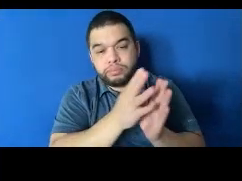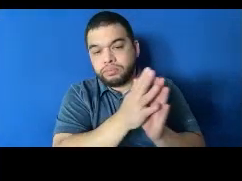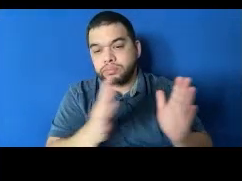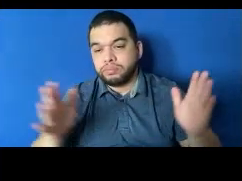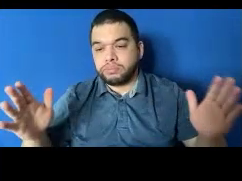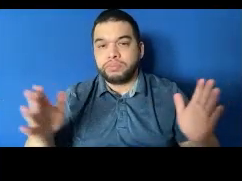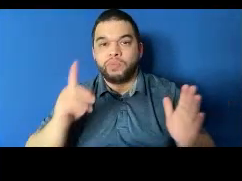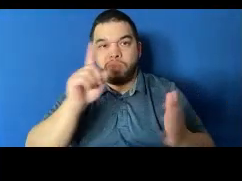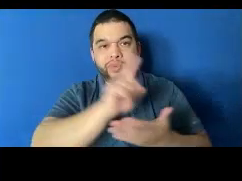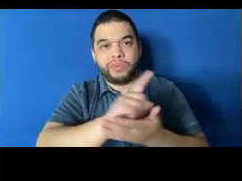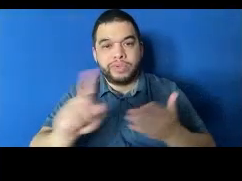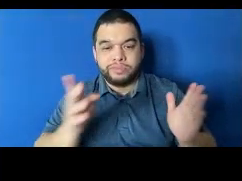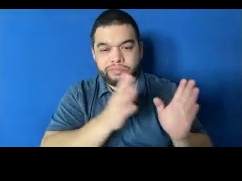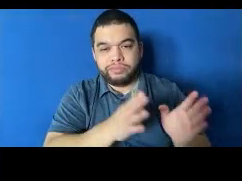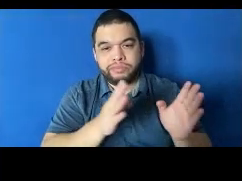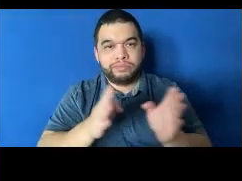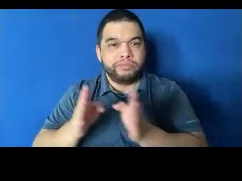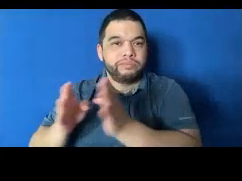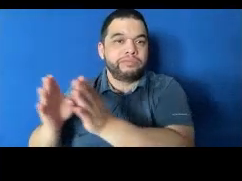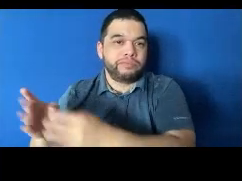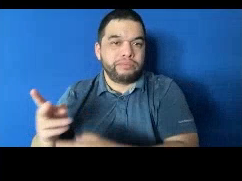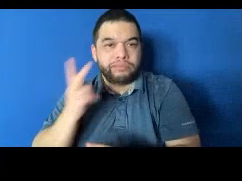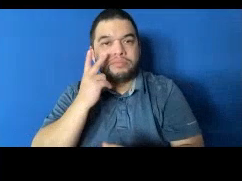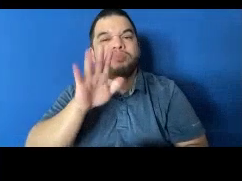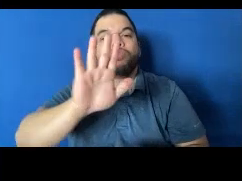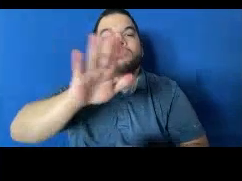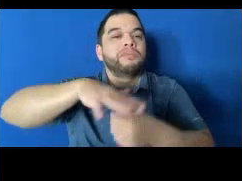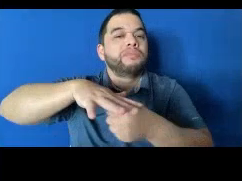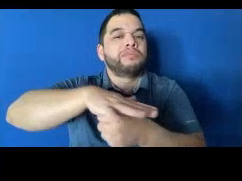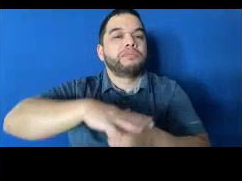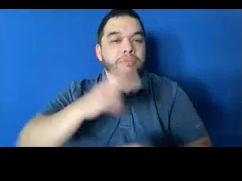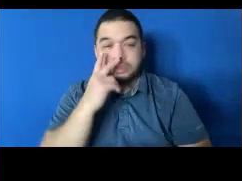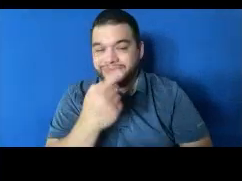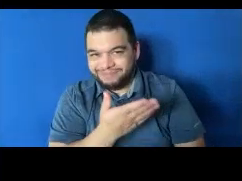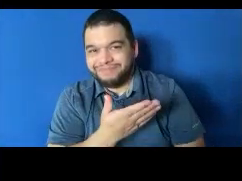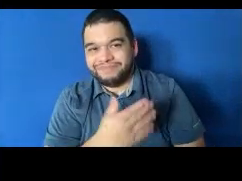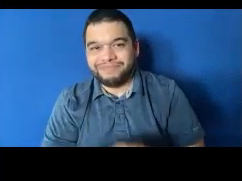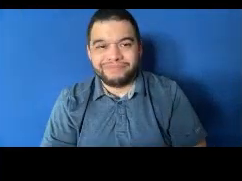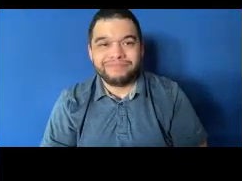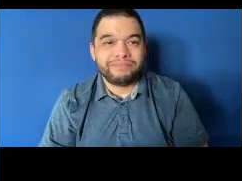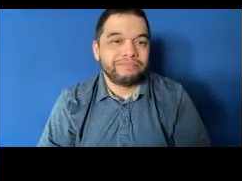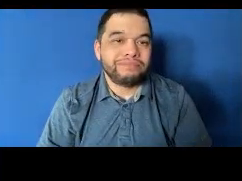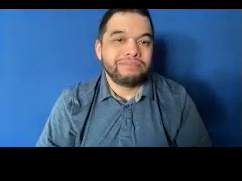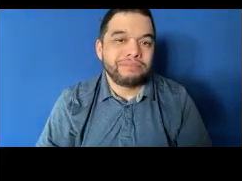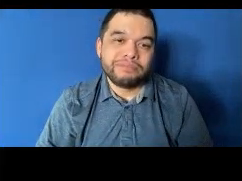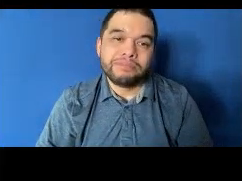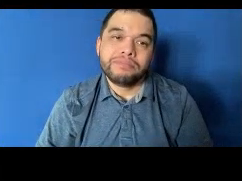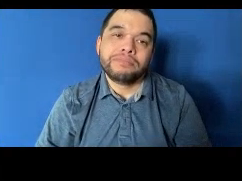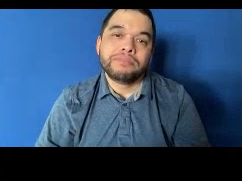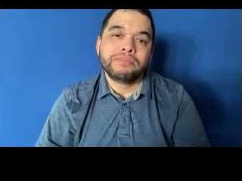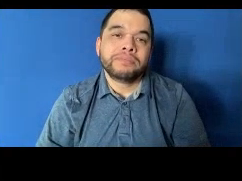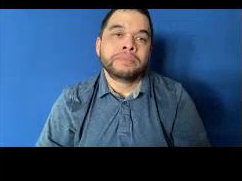week. So it's a way of observing the forecast in your interest